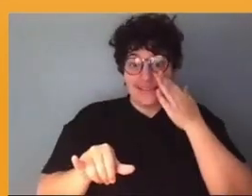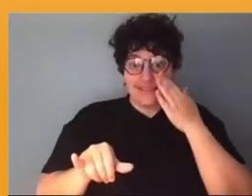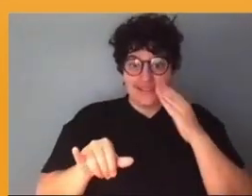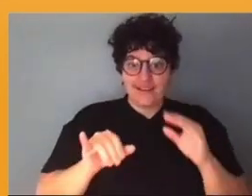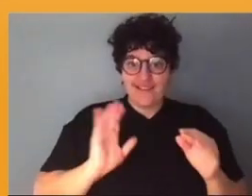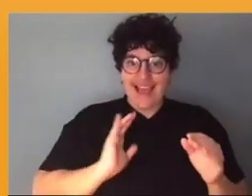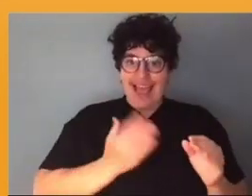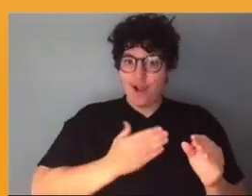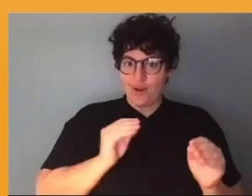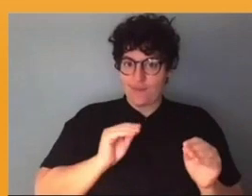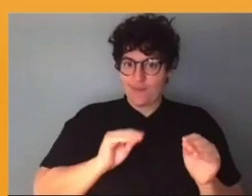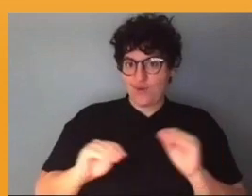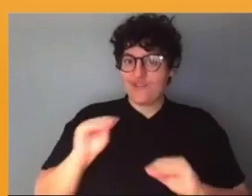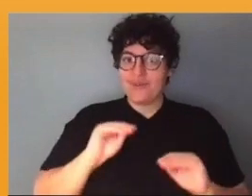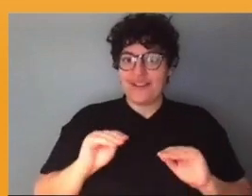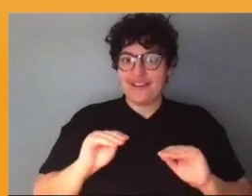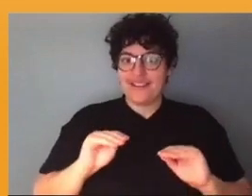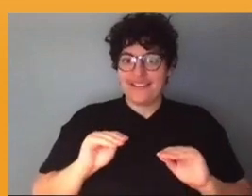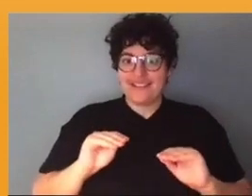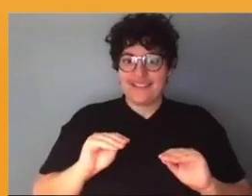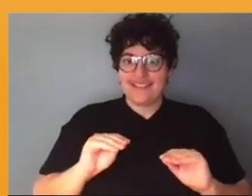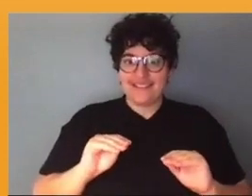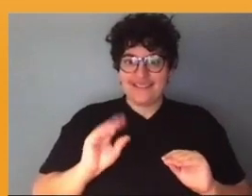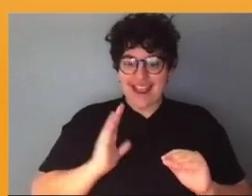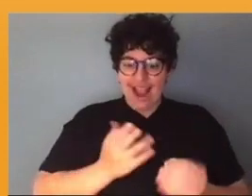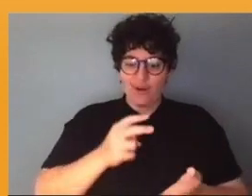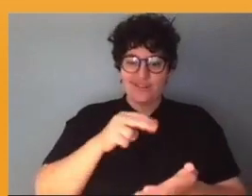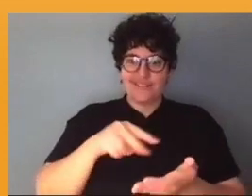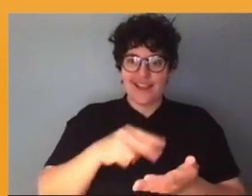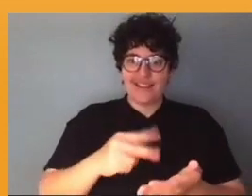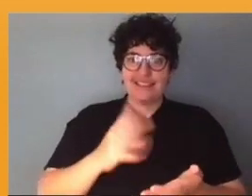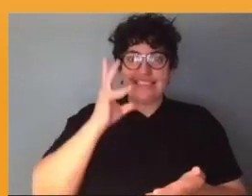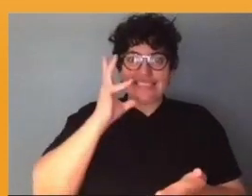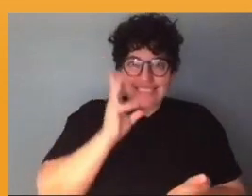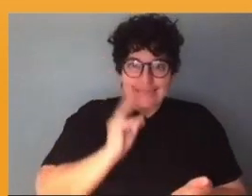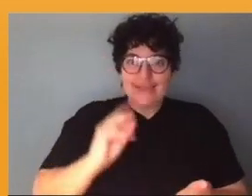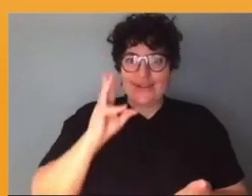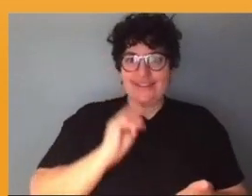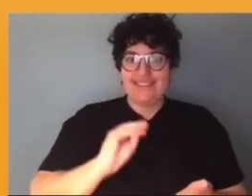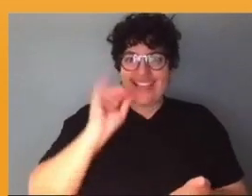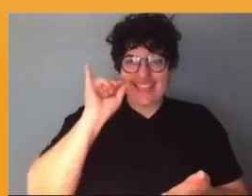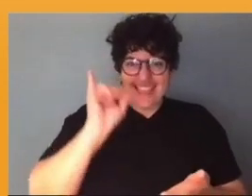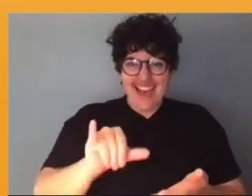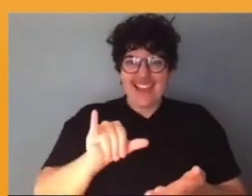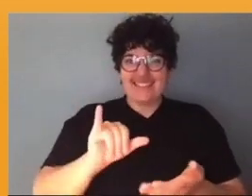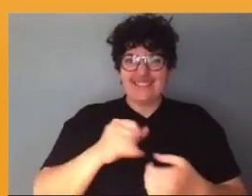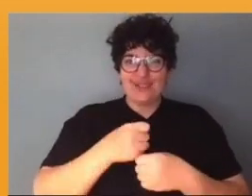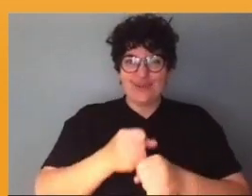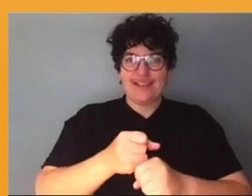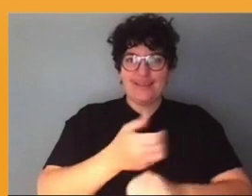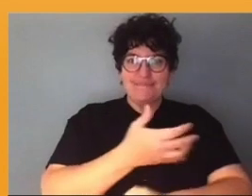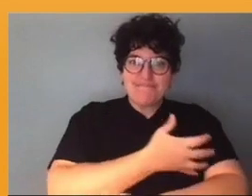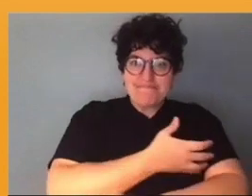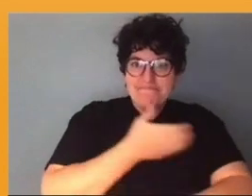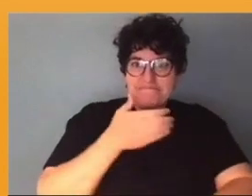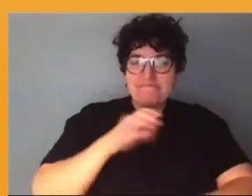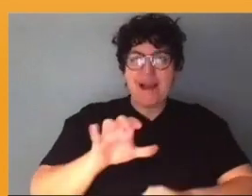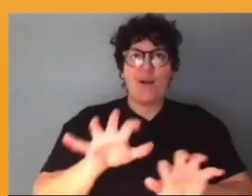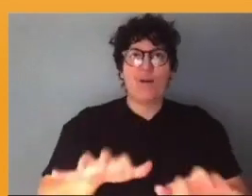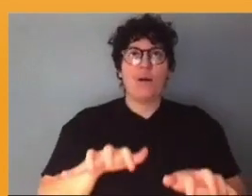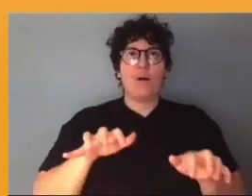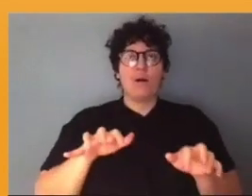that dance is what leads it to be, you know, so powerful in the way that it's depicted